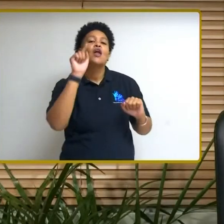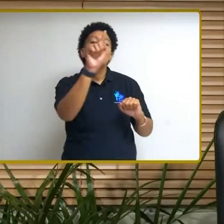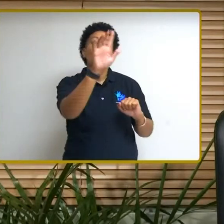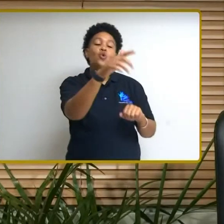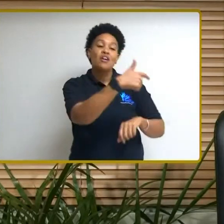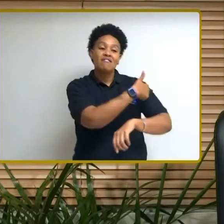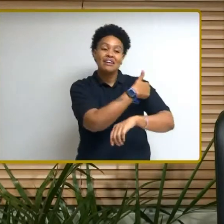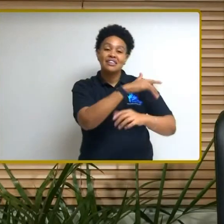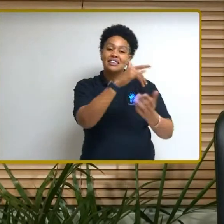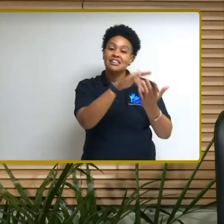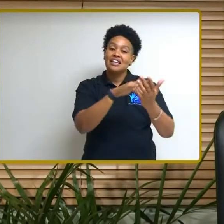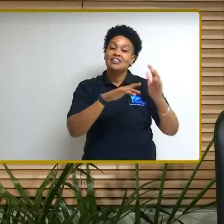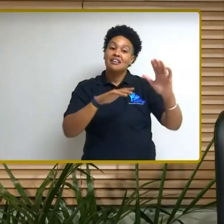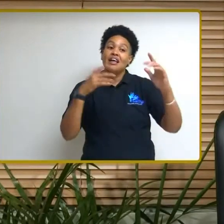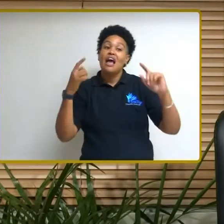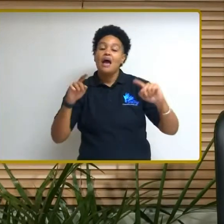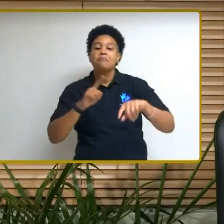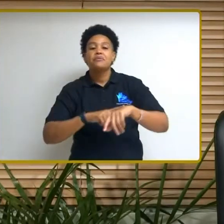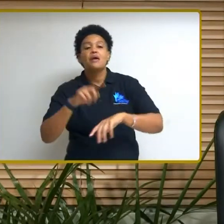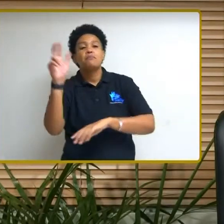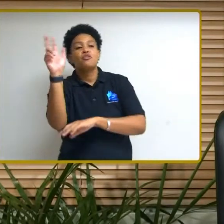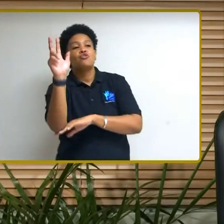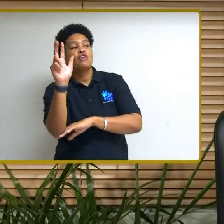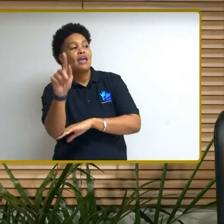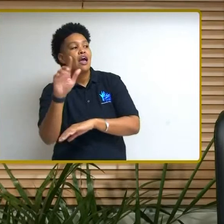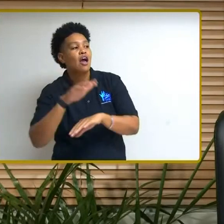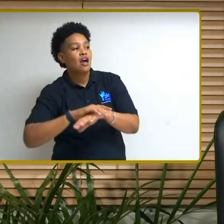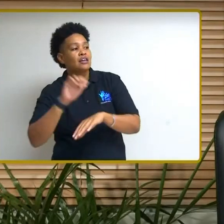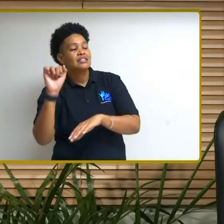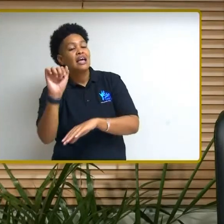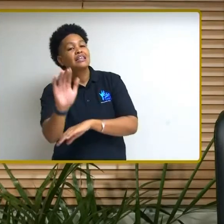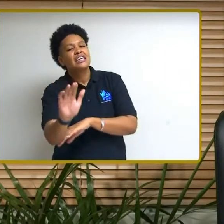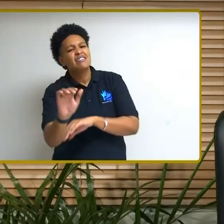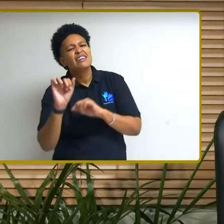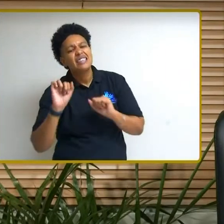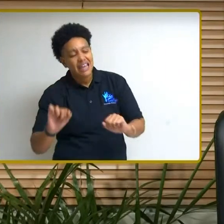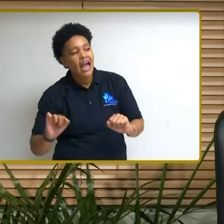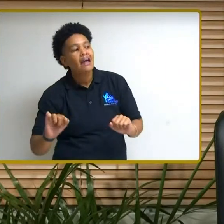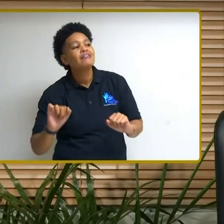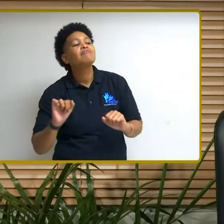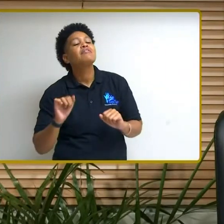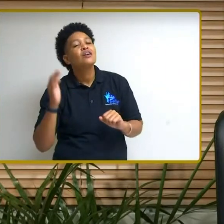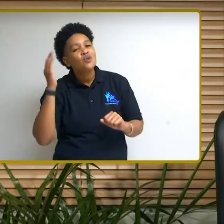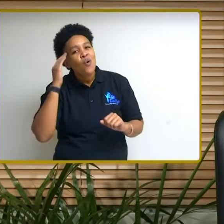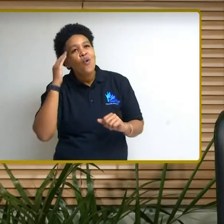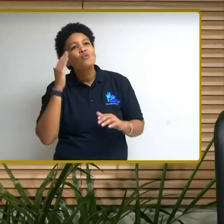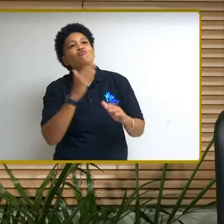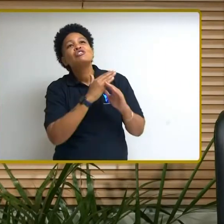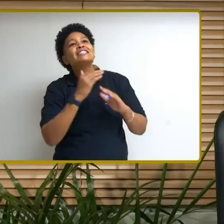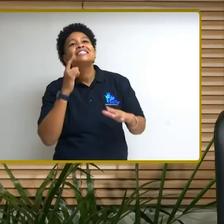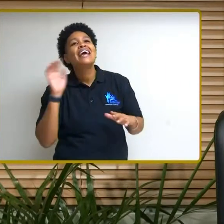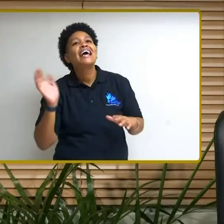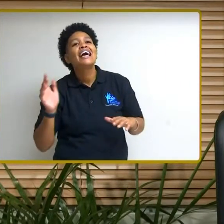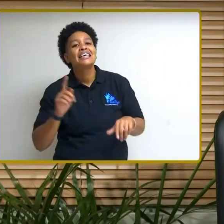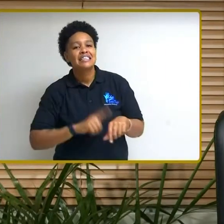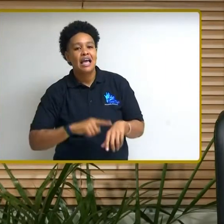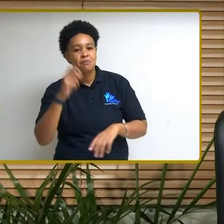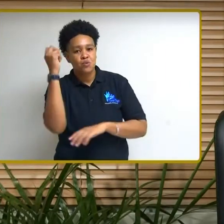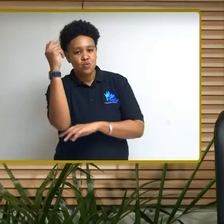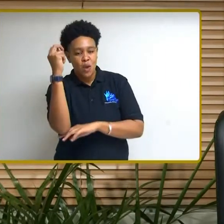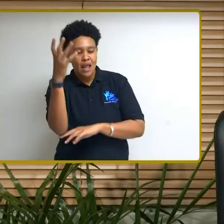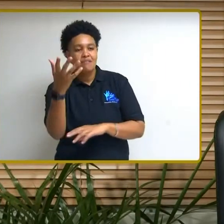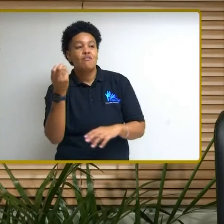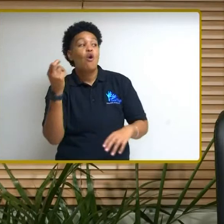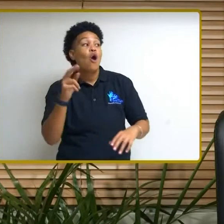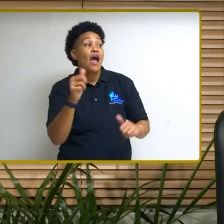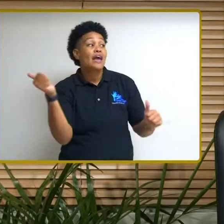your vaccination center at 3 o'clock on Saturday evening, even though the restrictions begin at 12,